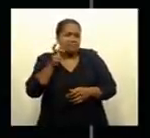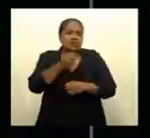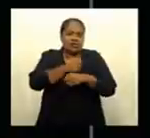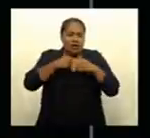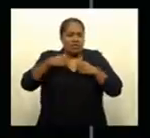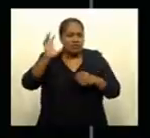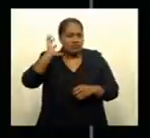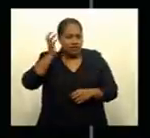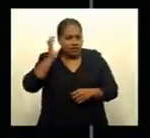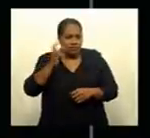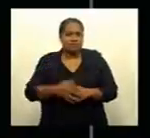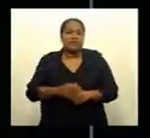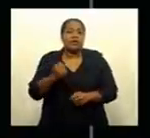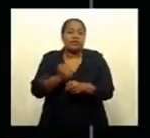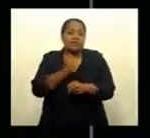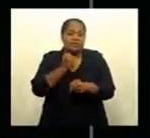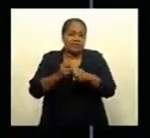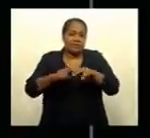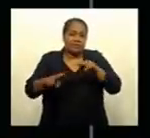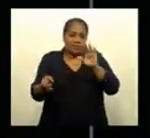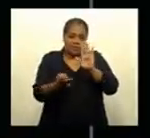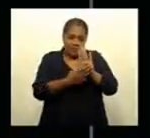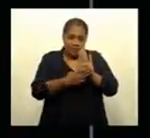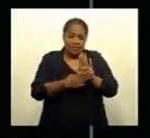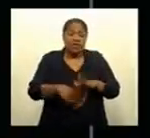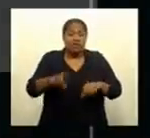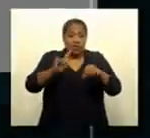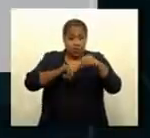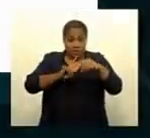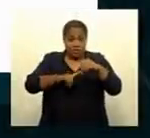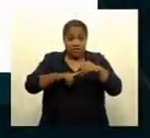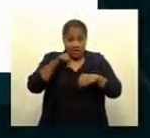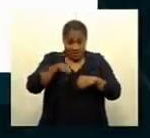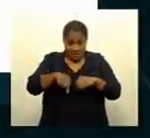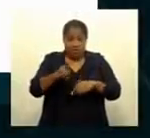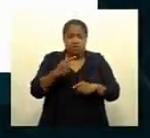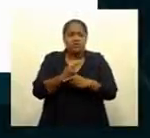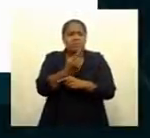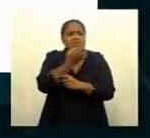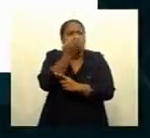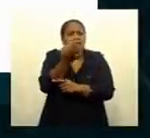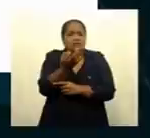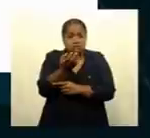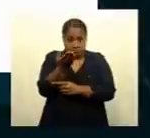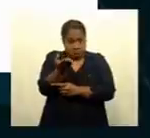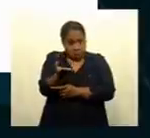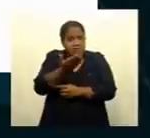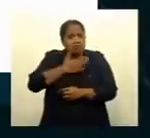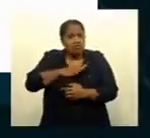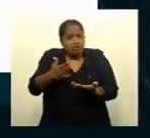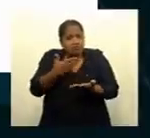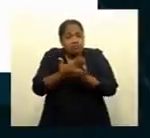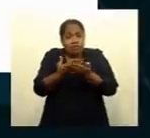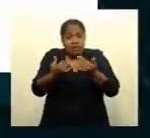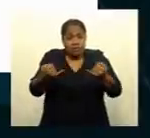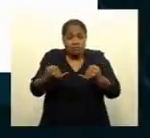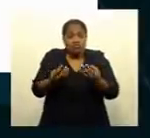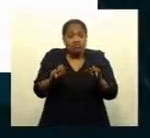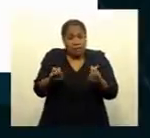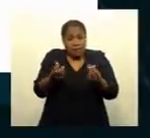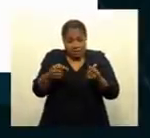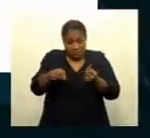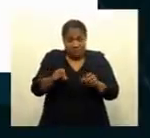radio station, Gold FM. To our poll question, this week we're asking, do you prefer online shopping during this